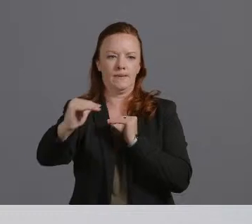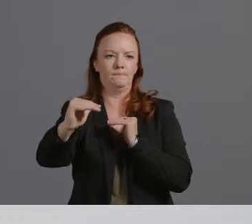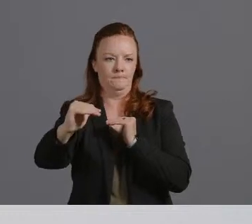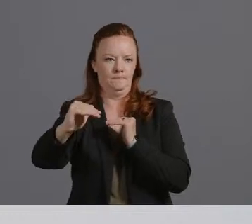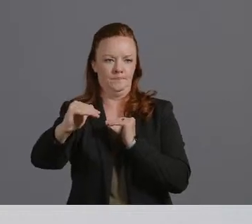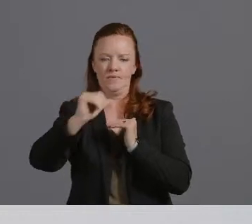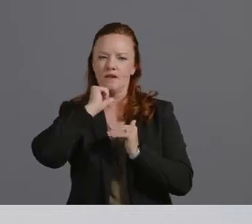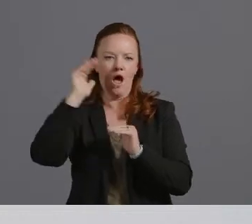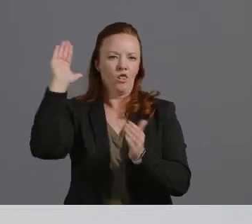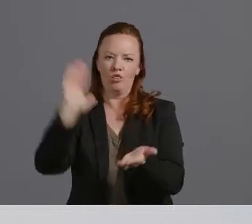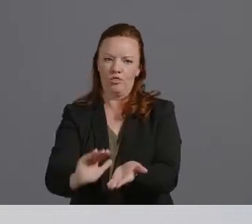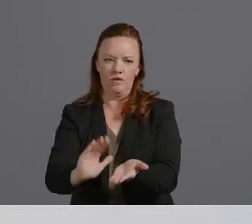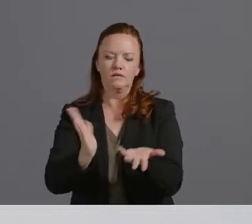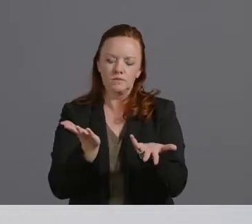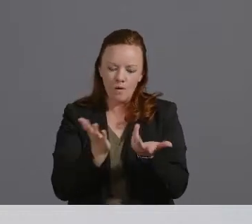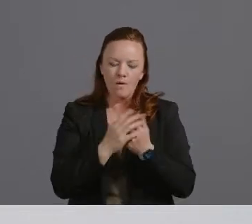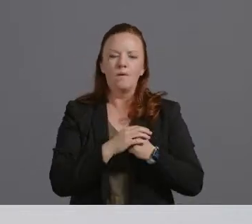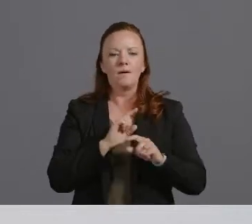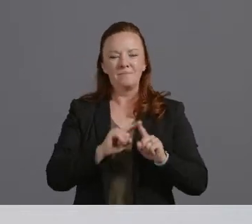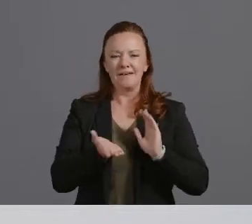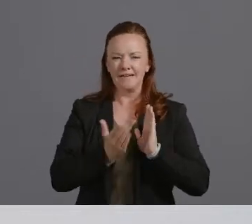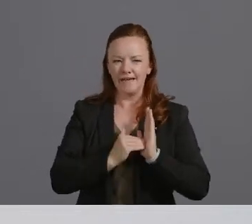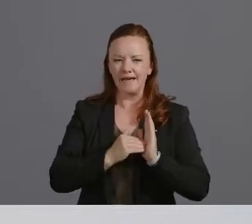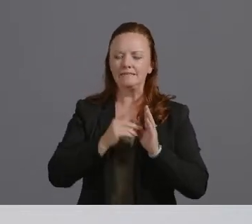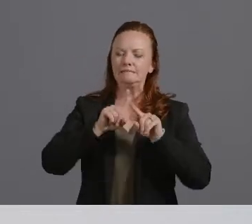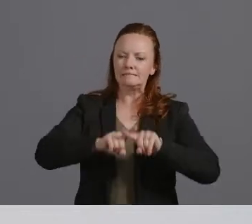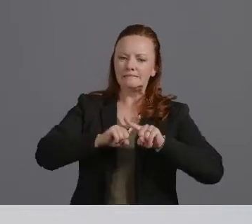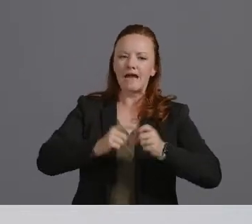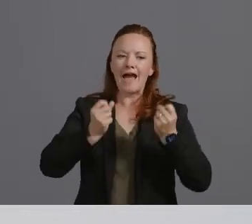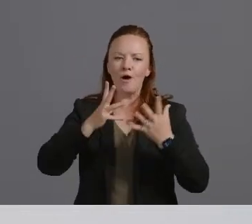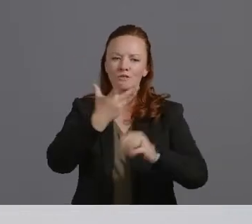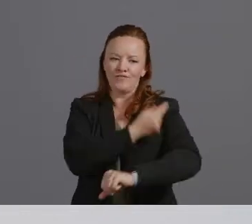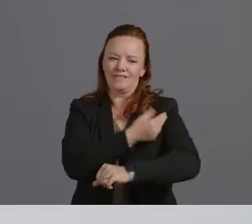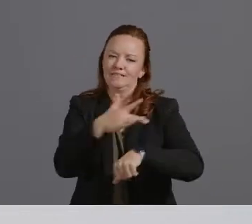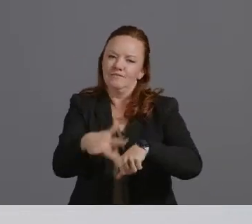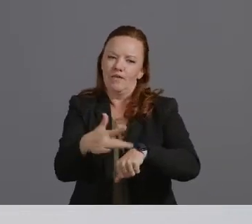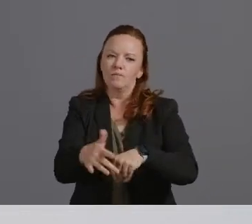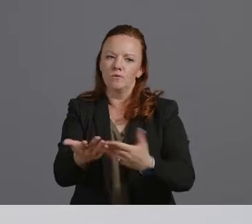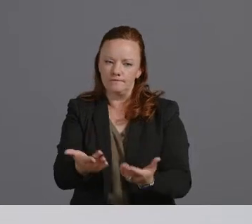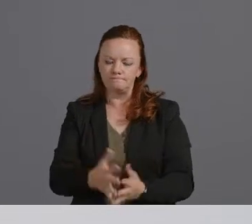to respond to how much vaccine is in the community. Thank you.